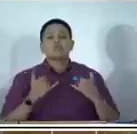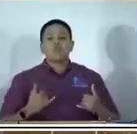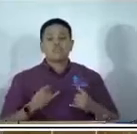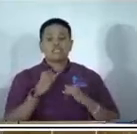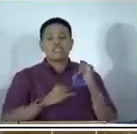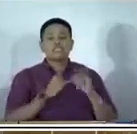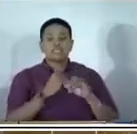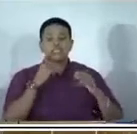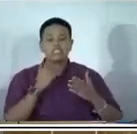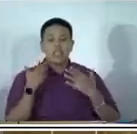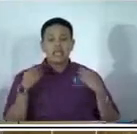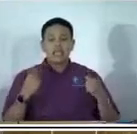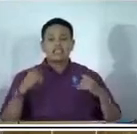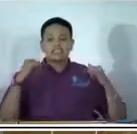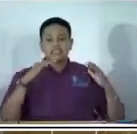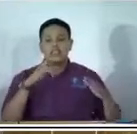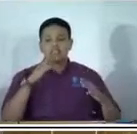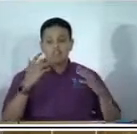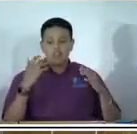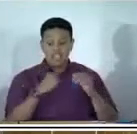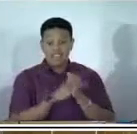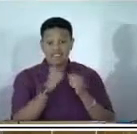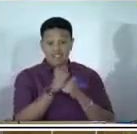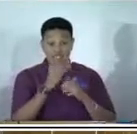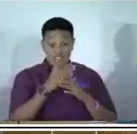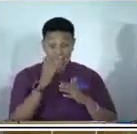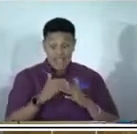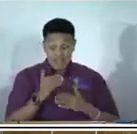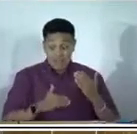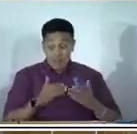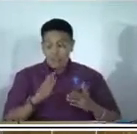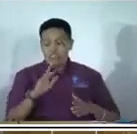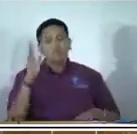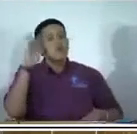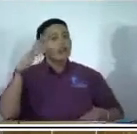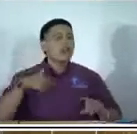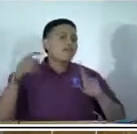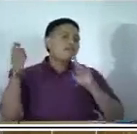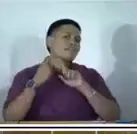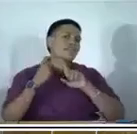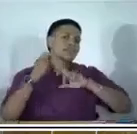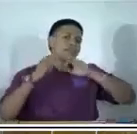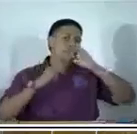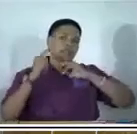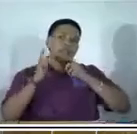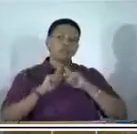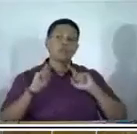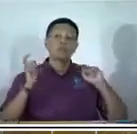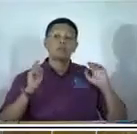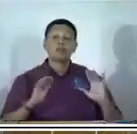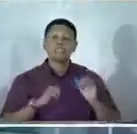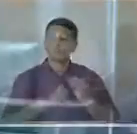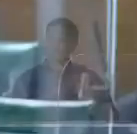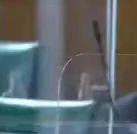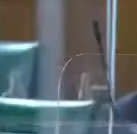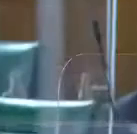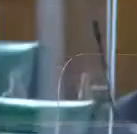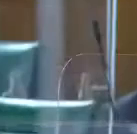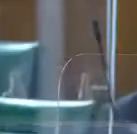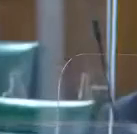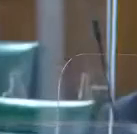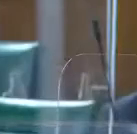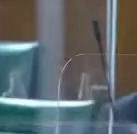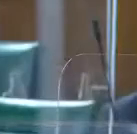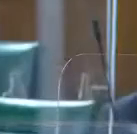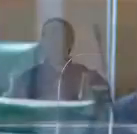standards for infrastructure. At the end of the process, we will also have an effective building management system to allow for